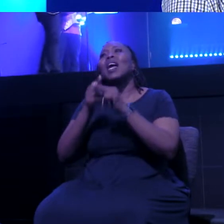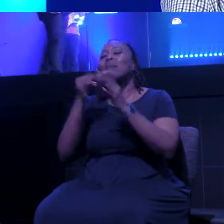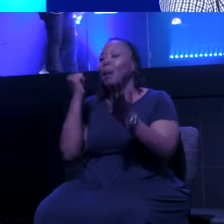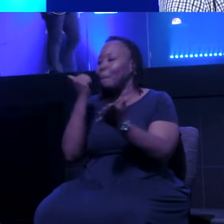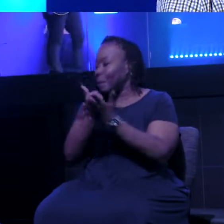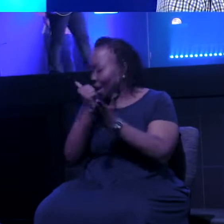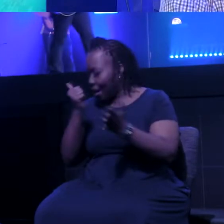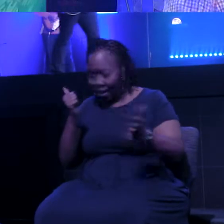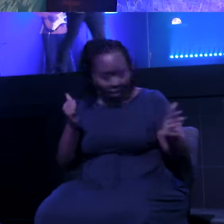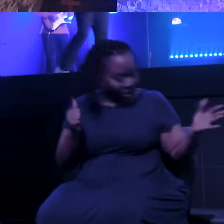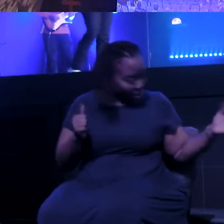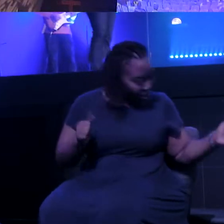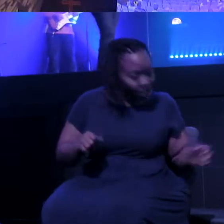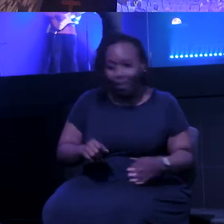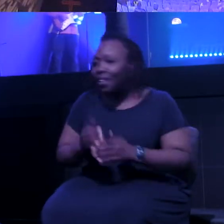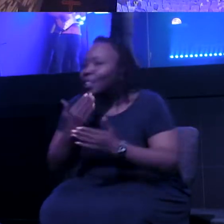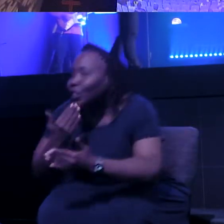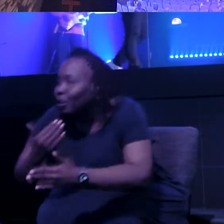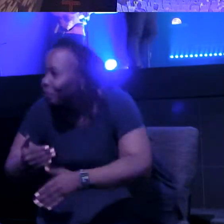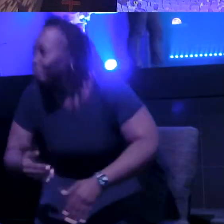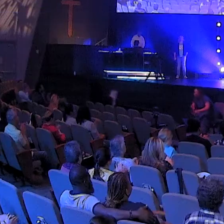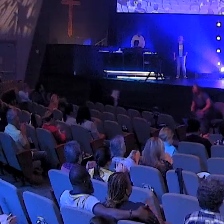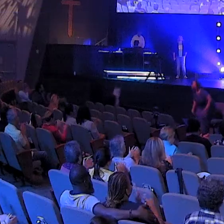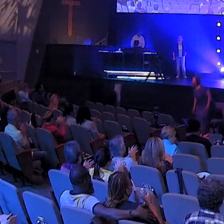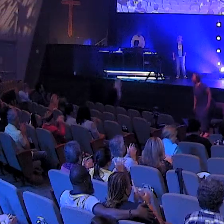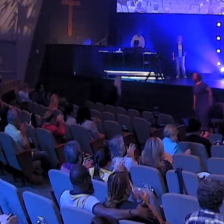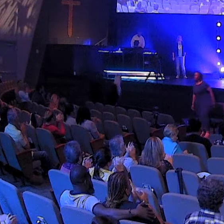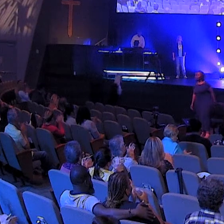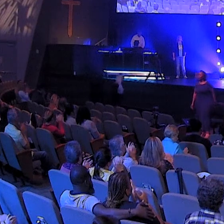Amen. Thank you.